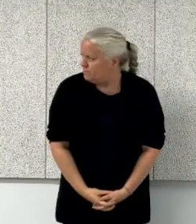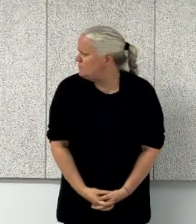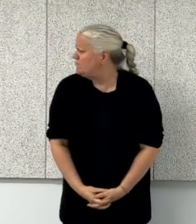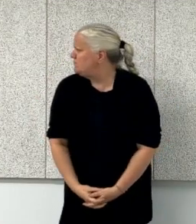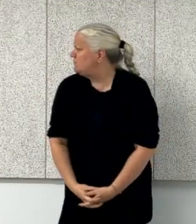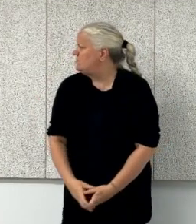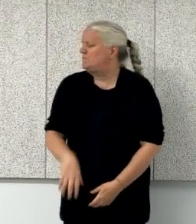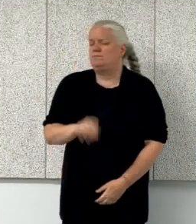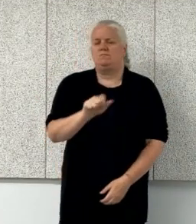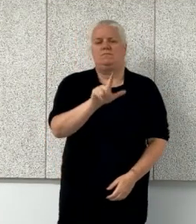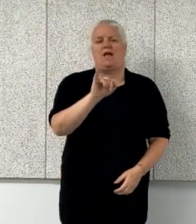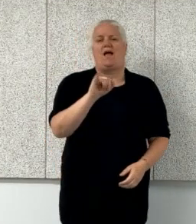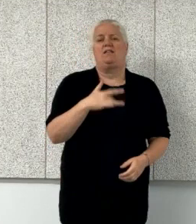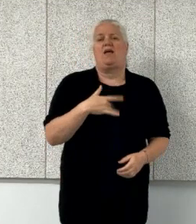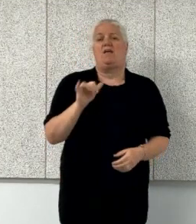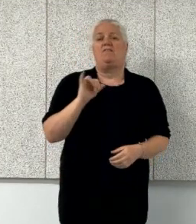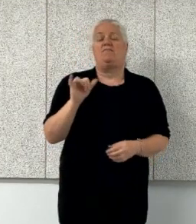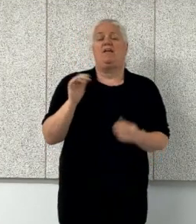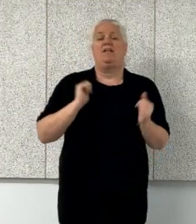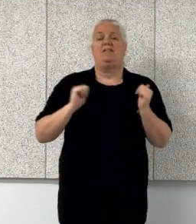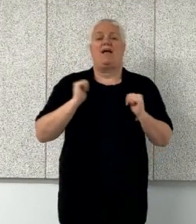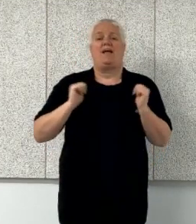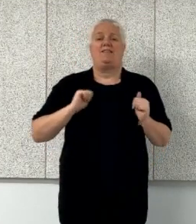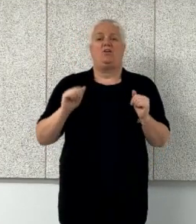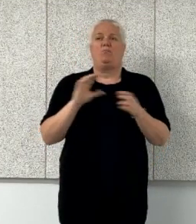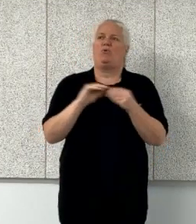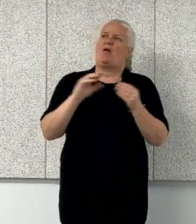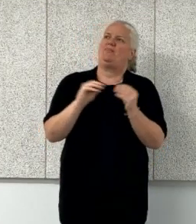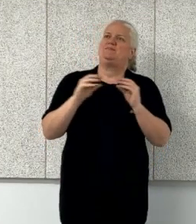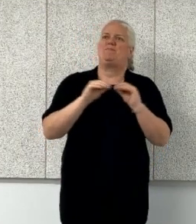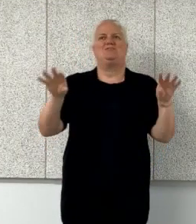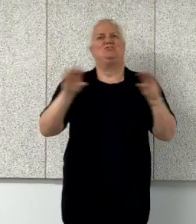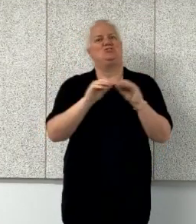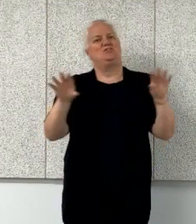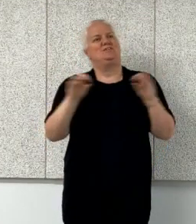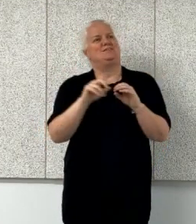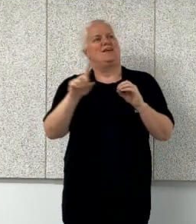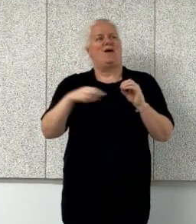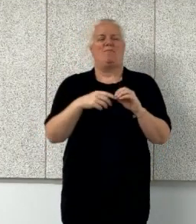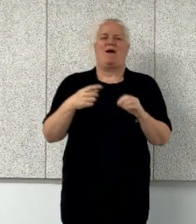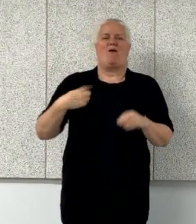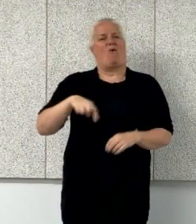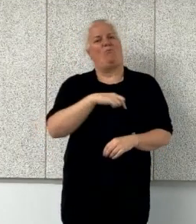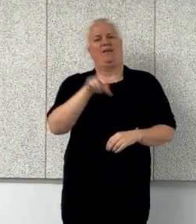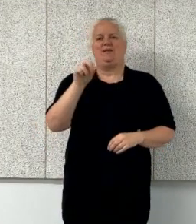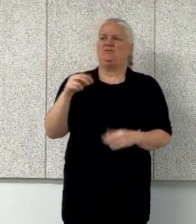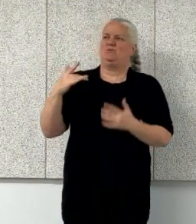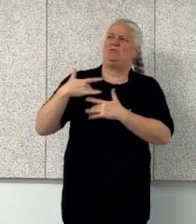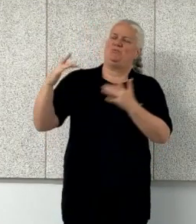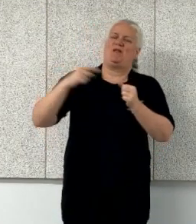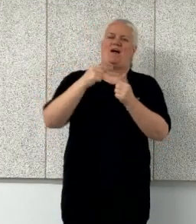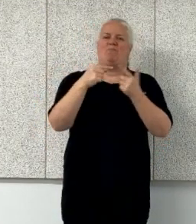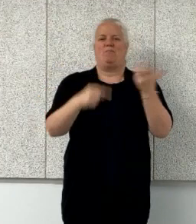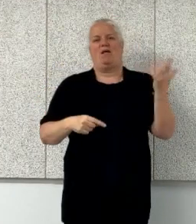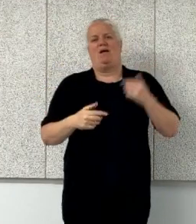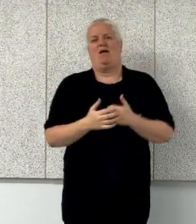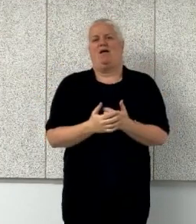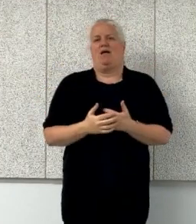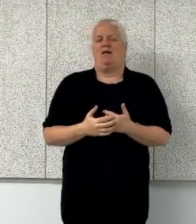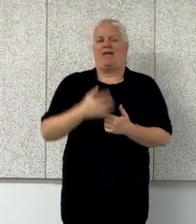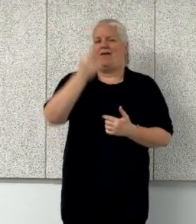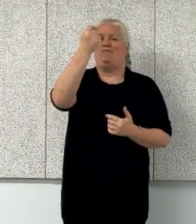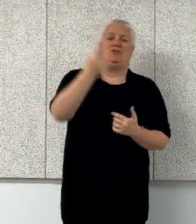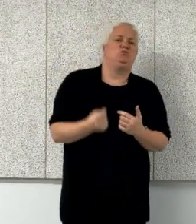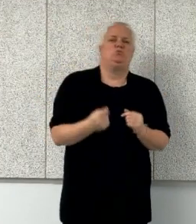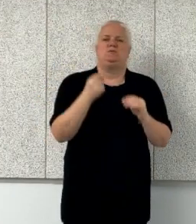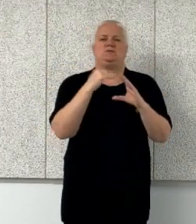lot of theaters tend to put out those messages of like, hey, look what we do, when it's like Giving Tuesday or you know, end of your donation time or whatever, which as somebody